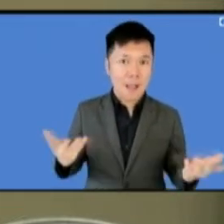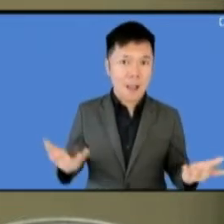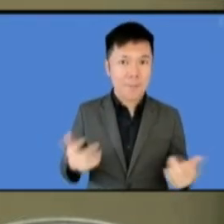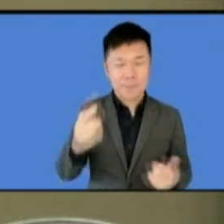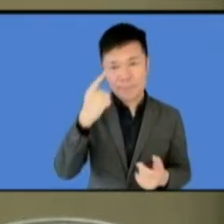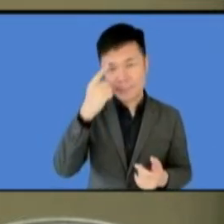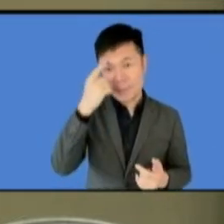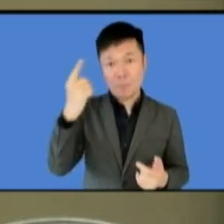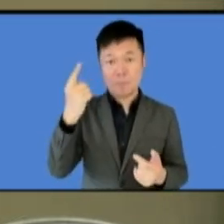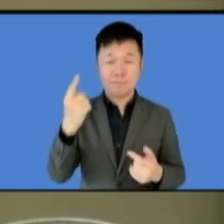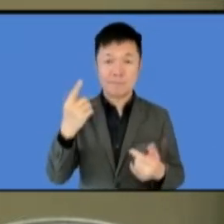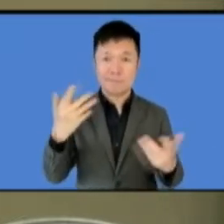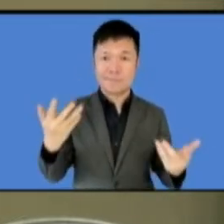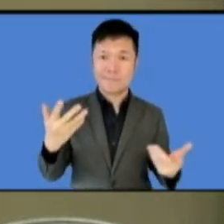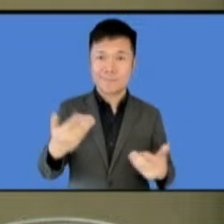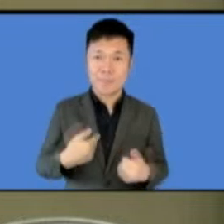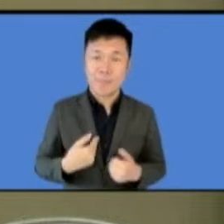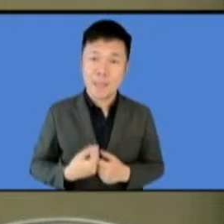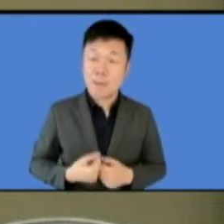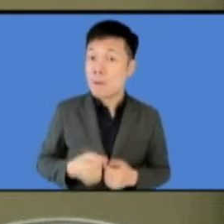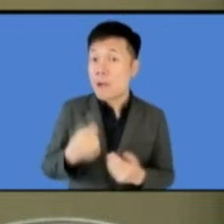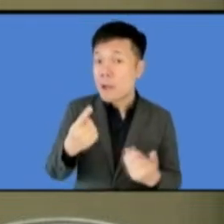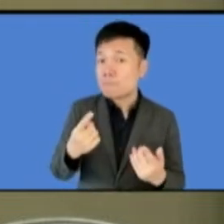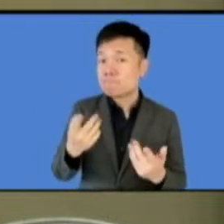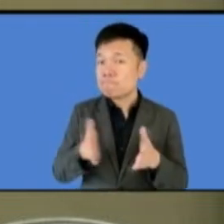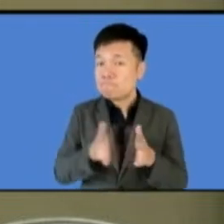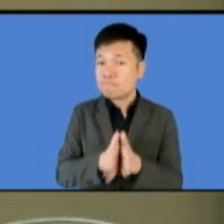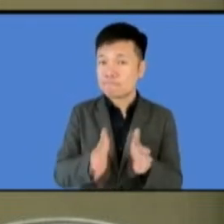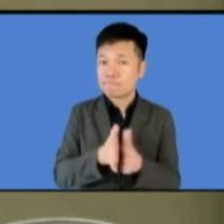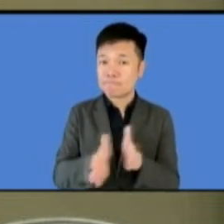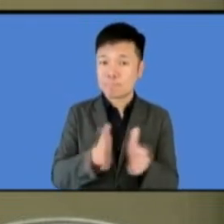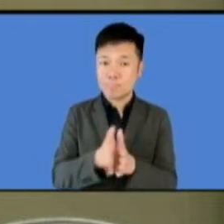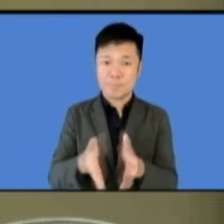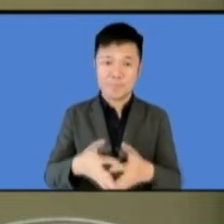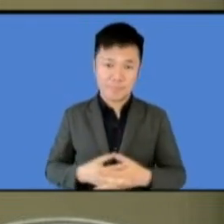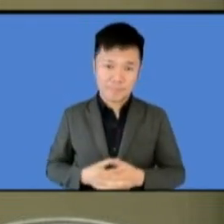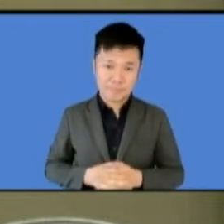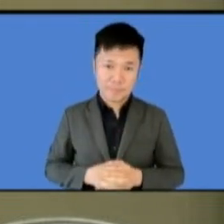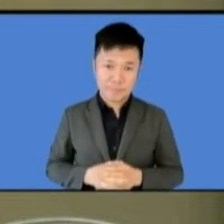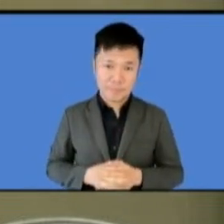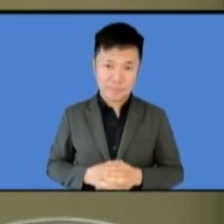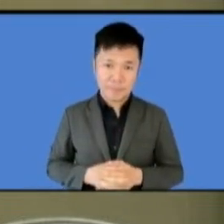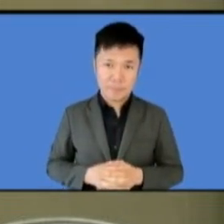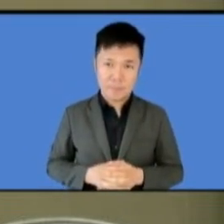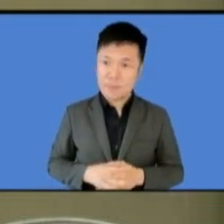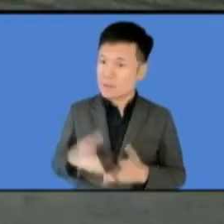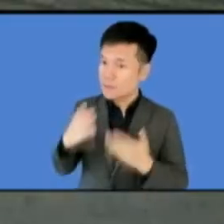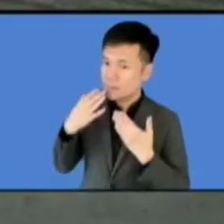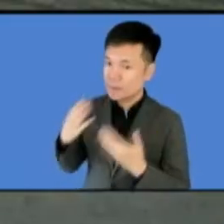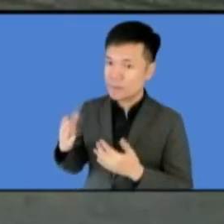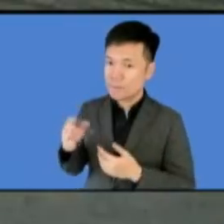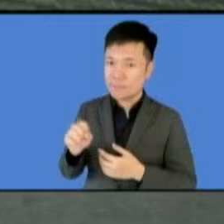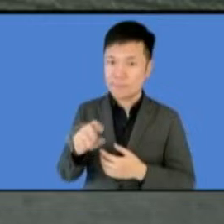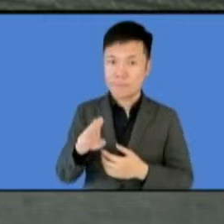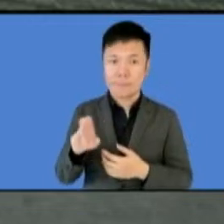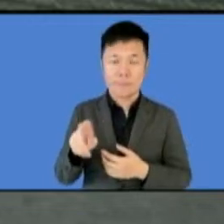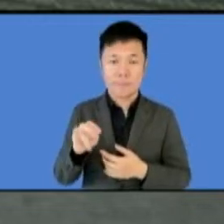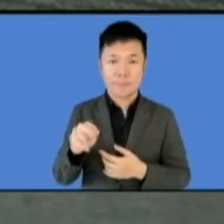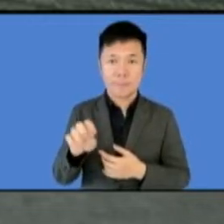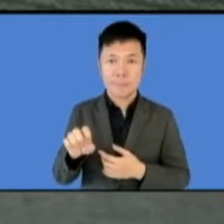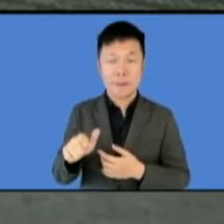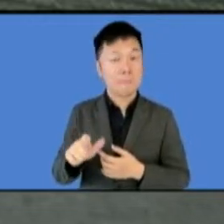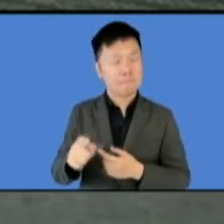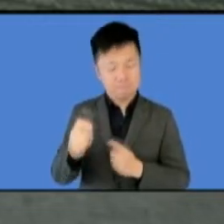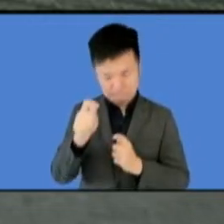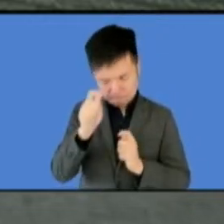options are there? Can you reflect on any examples from the region? Over to you. Yeah, thank you, Sari. So this is my honor to